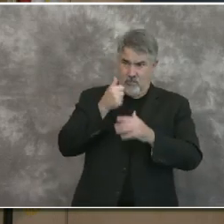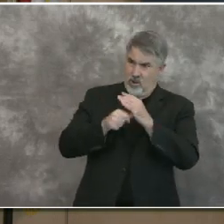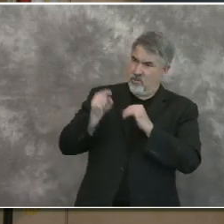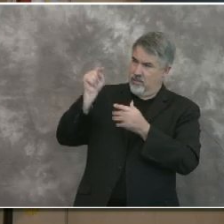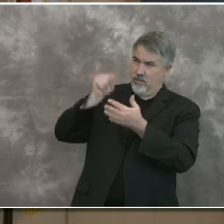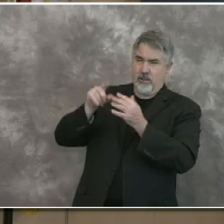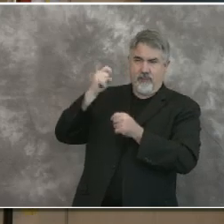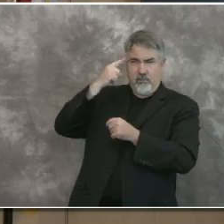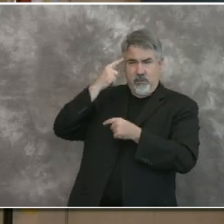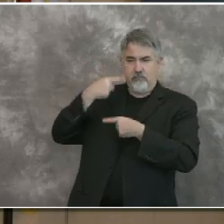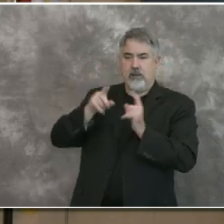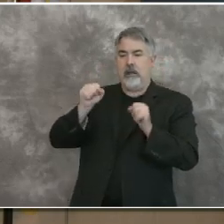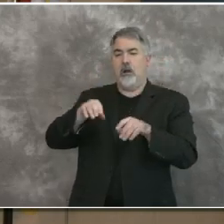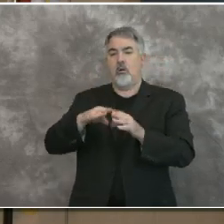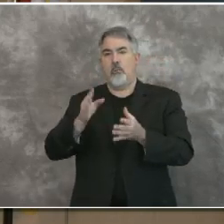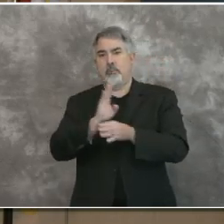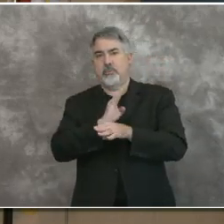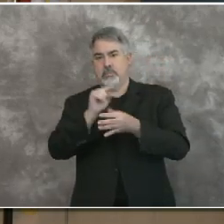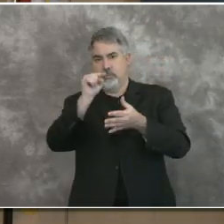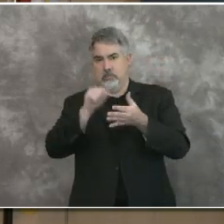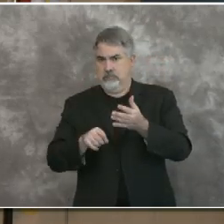responsibly.